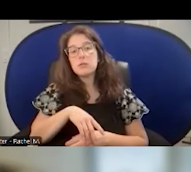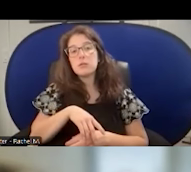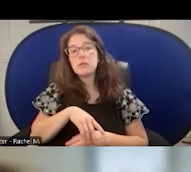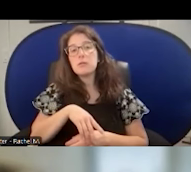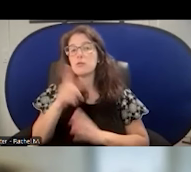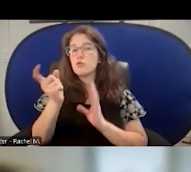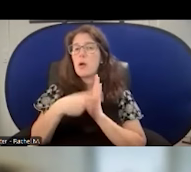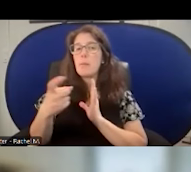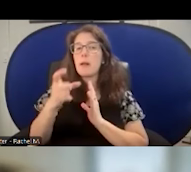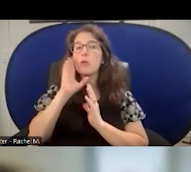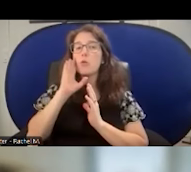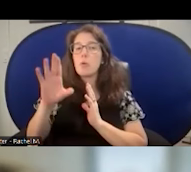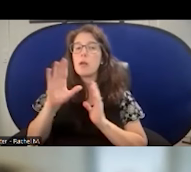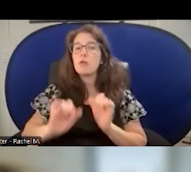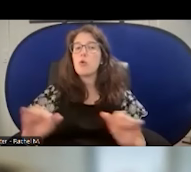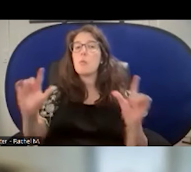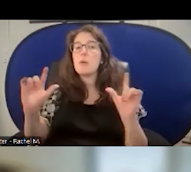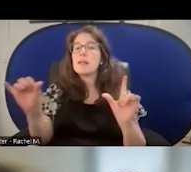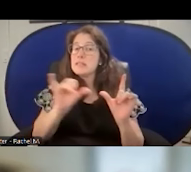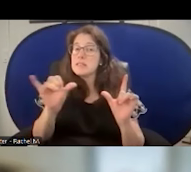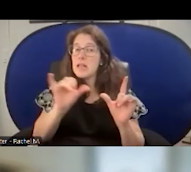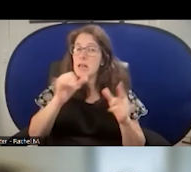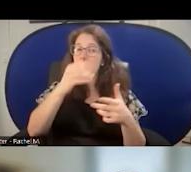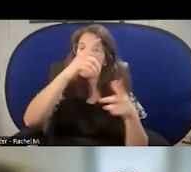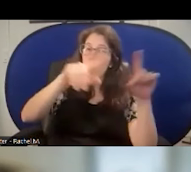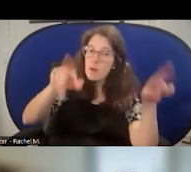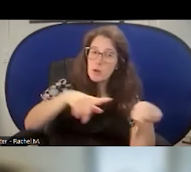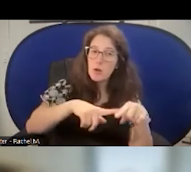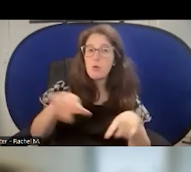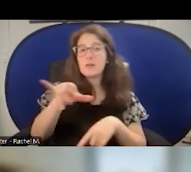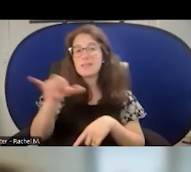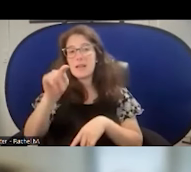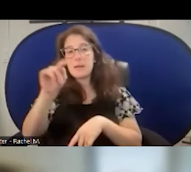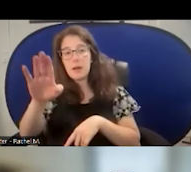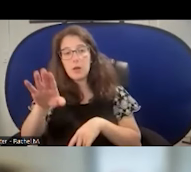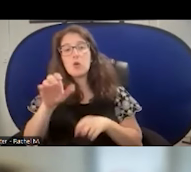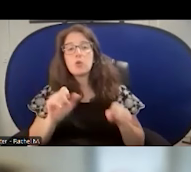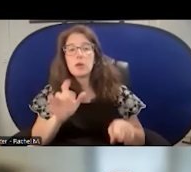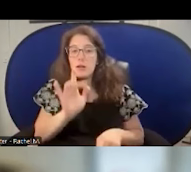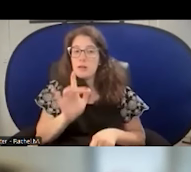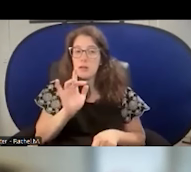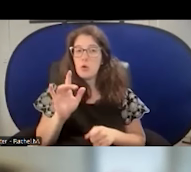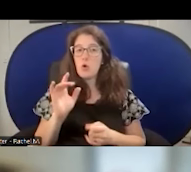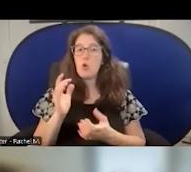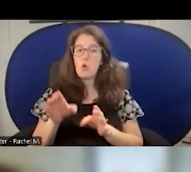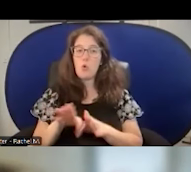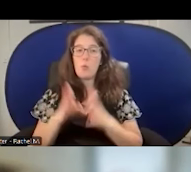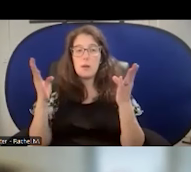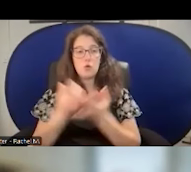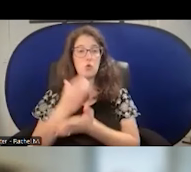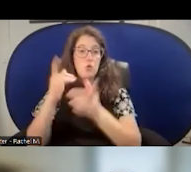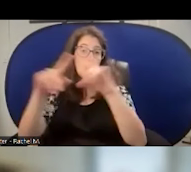tab, but you do have the option to click open in new window on this page.